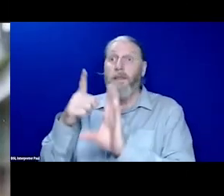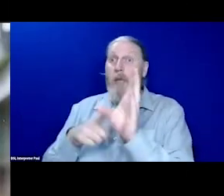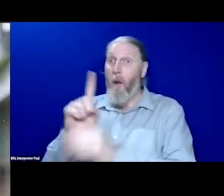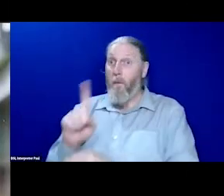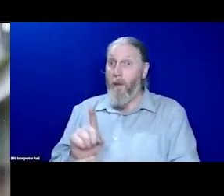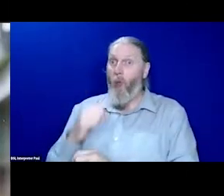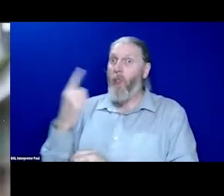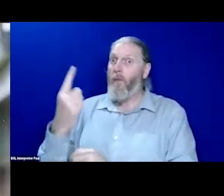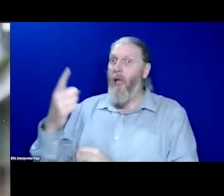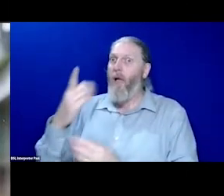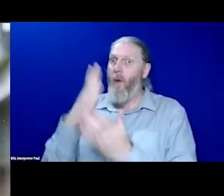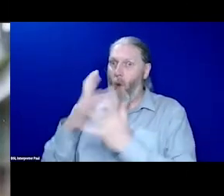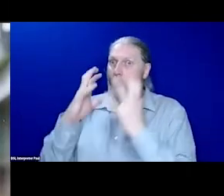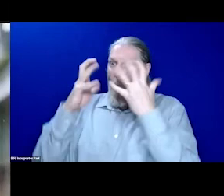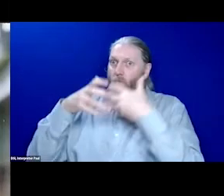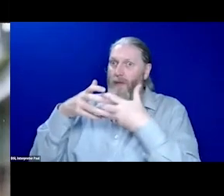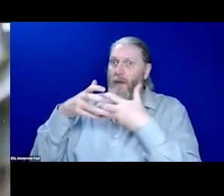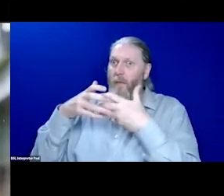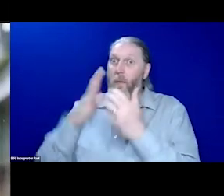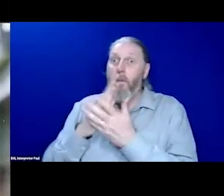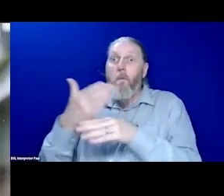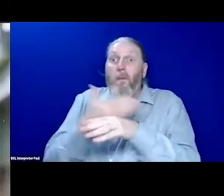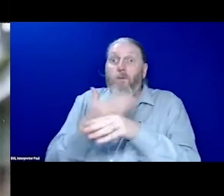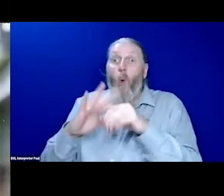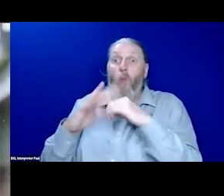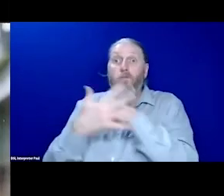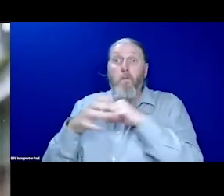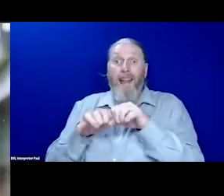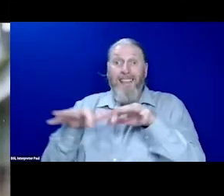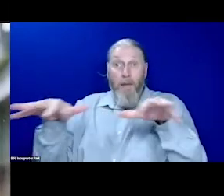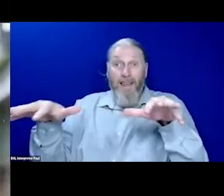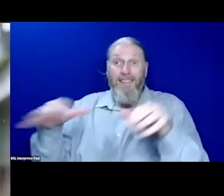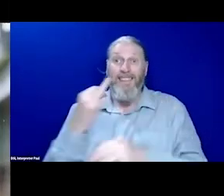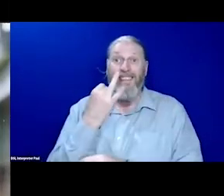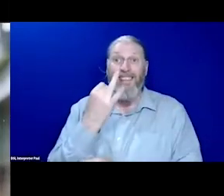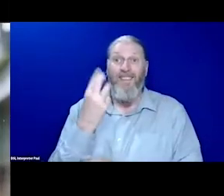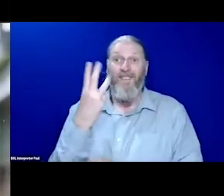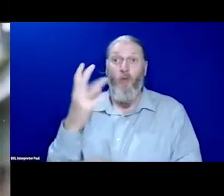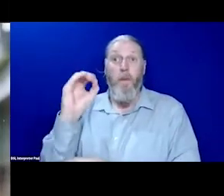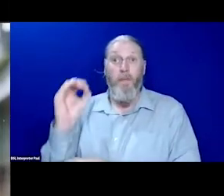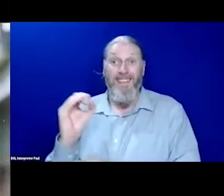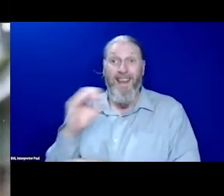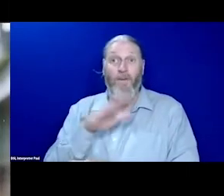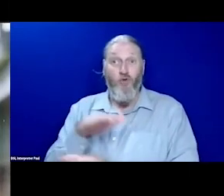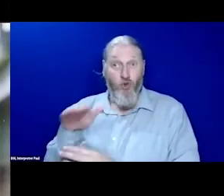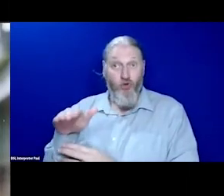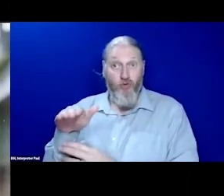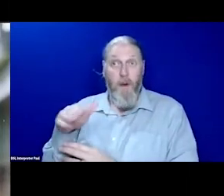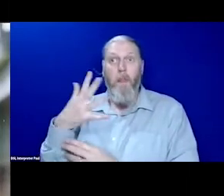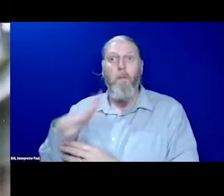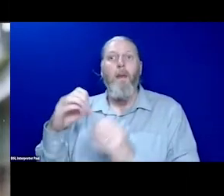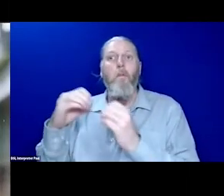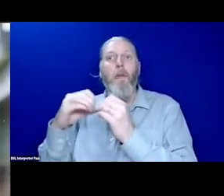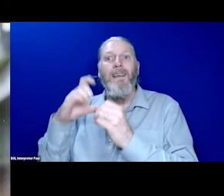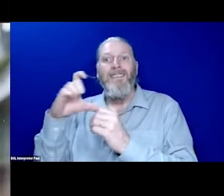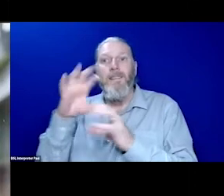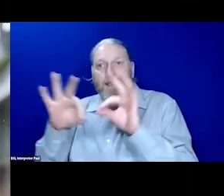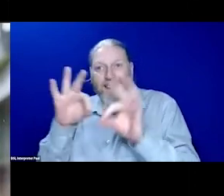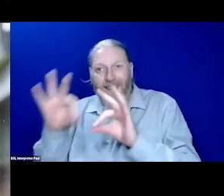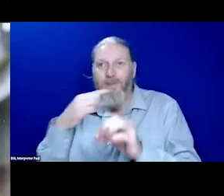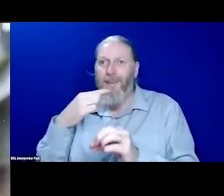pandemic, 73% of children surveyed by the BBC said they're very worried about the state of the planet, while 60%